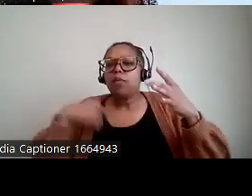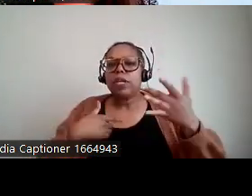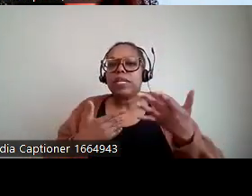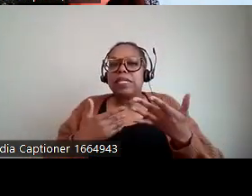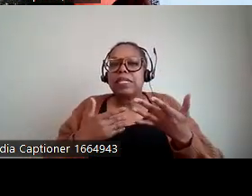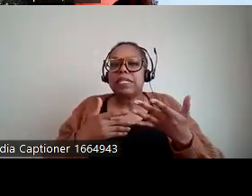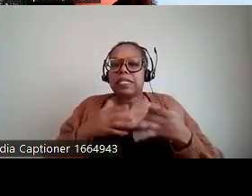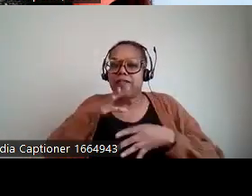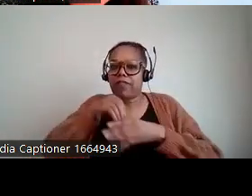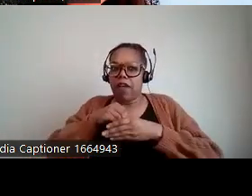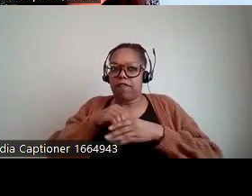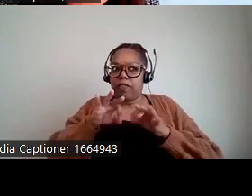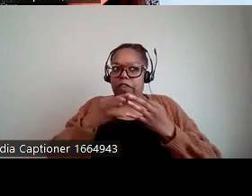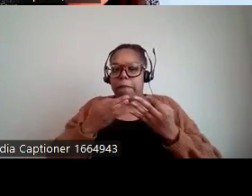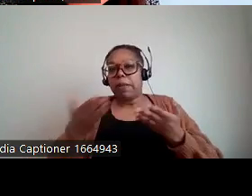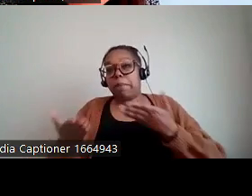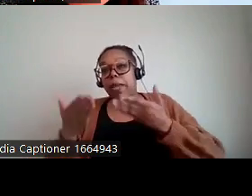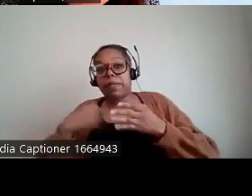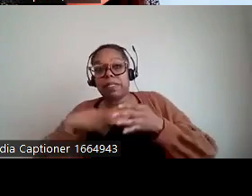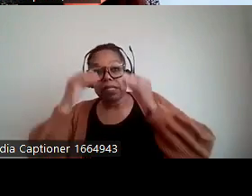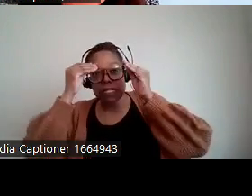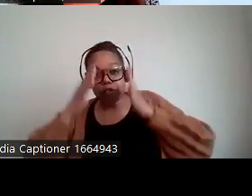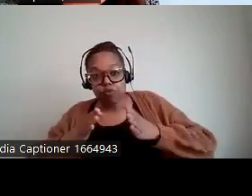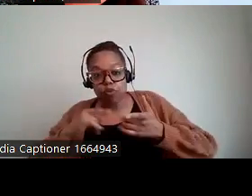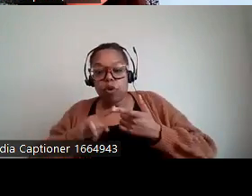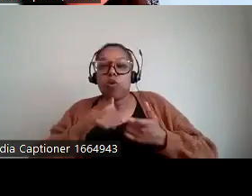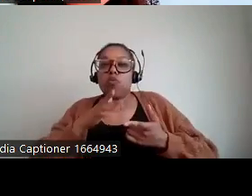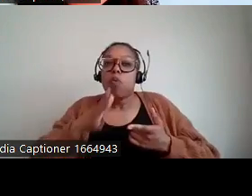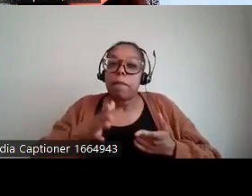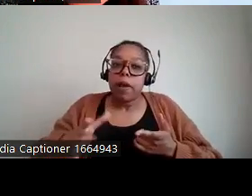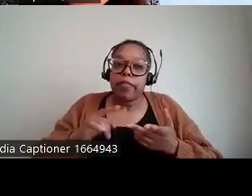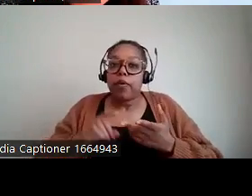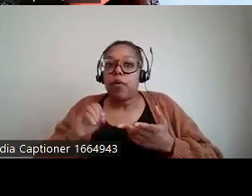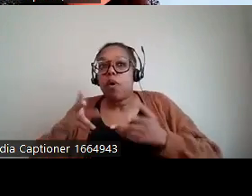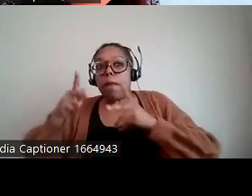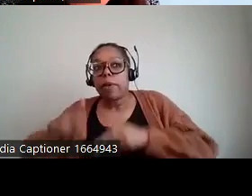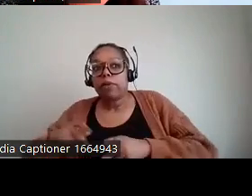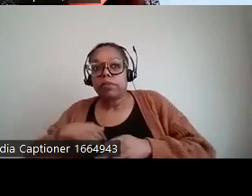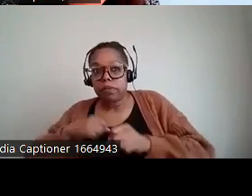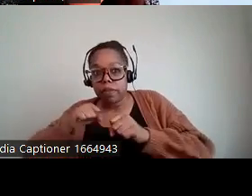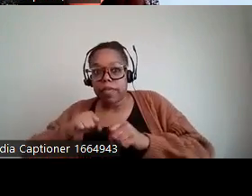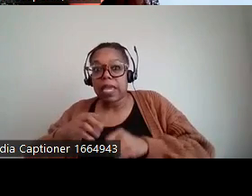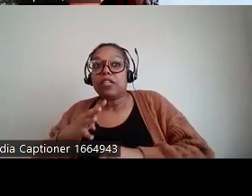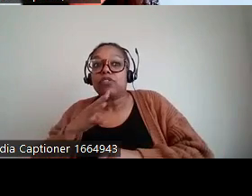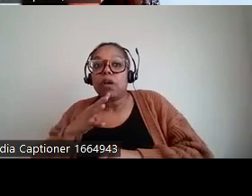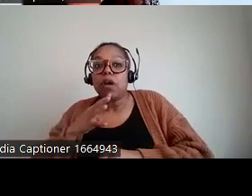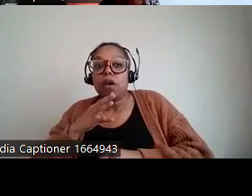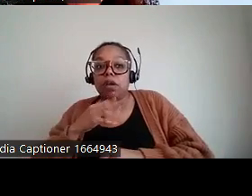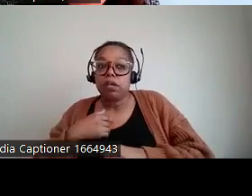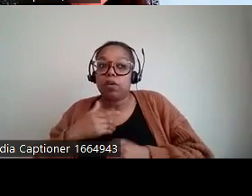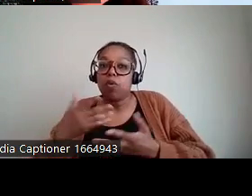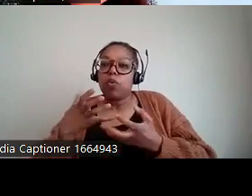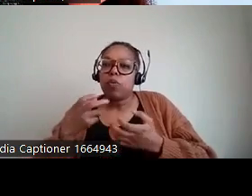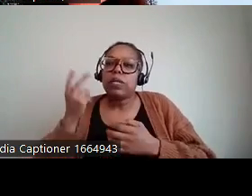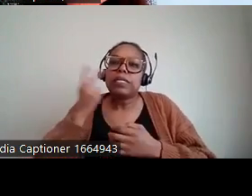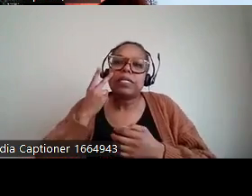a neighbor or a grandmother or someone that they can go to and talk to. And so we want to tease that out and ask what already helps.